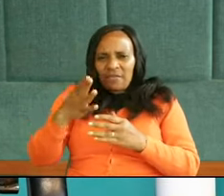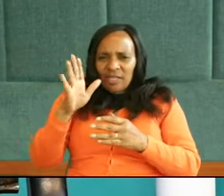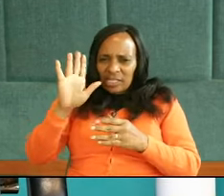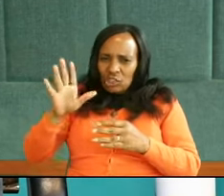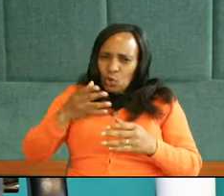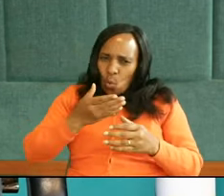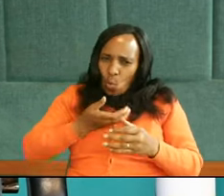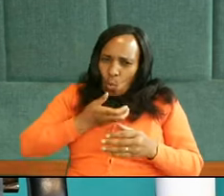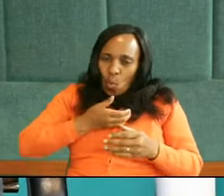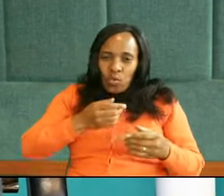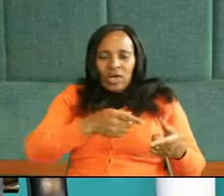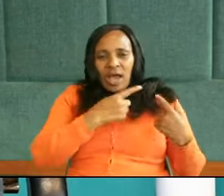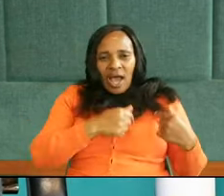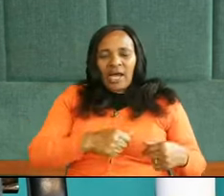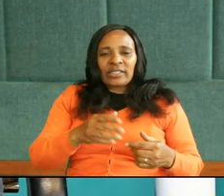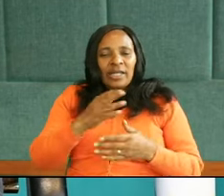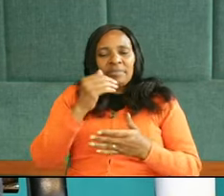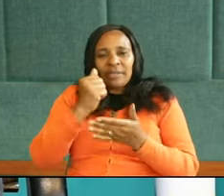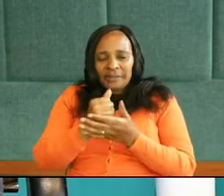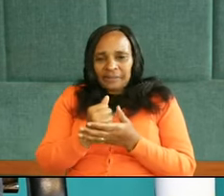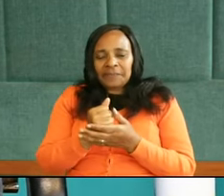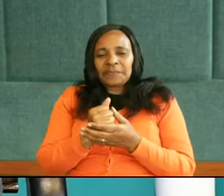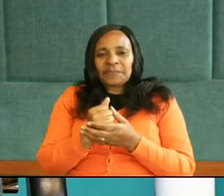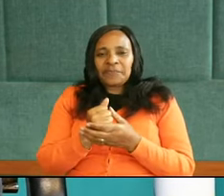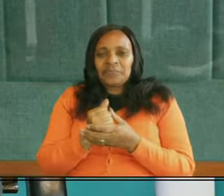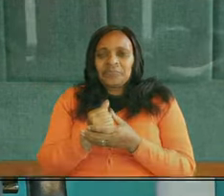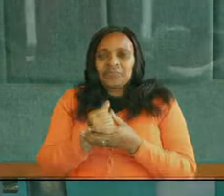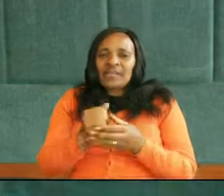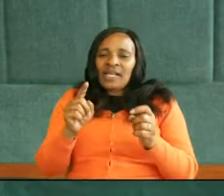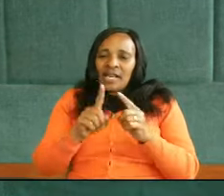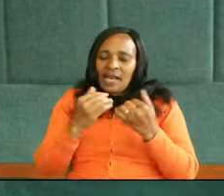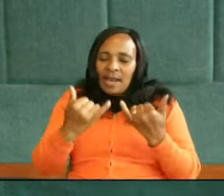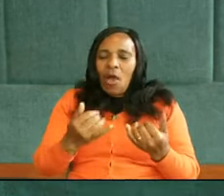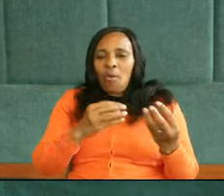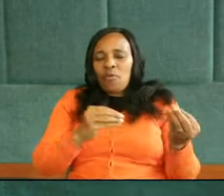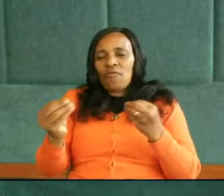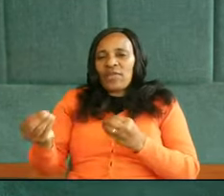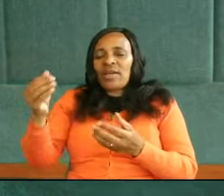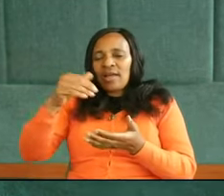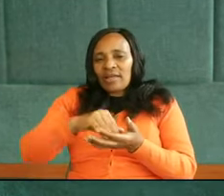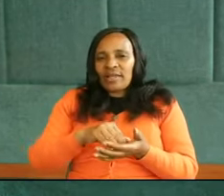heart. Amen. Amen. Amen. Thanks for that, Flex. And just moving on again,